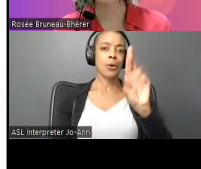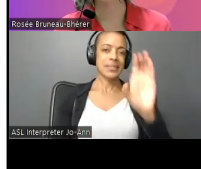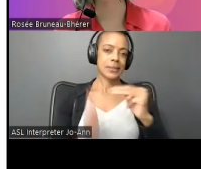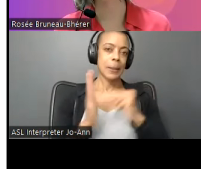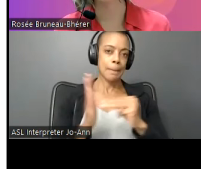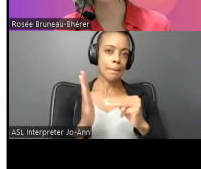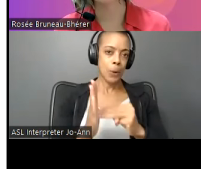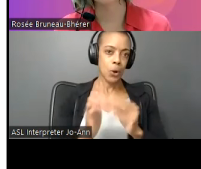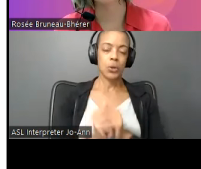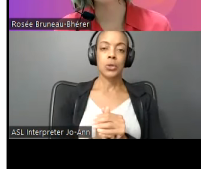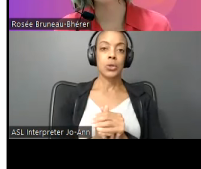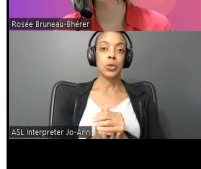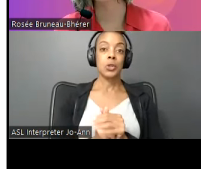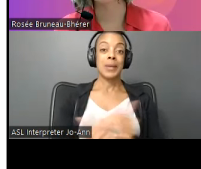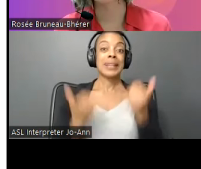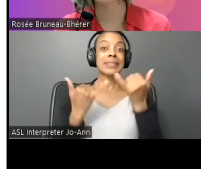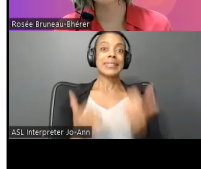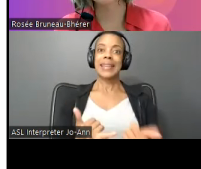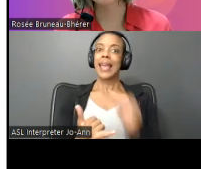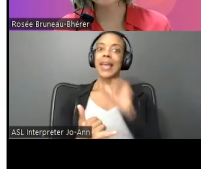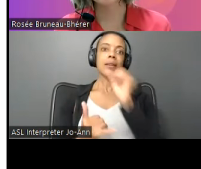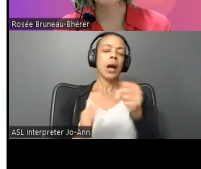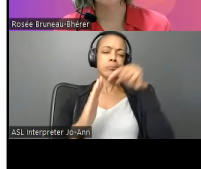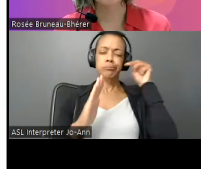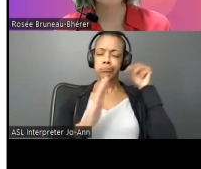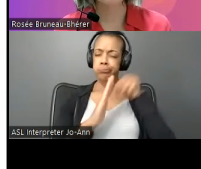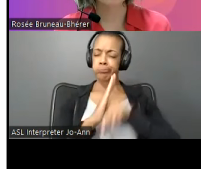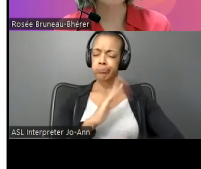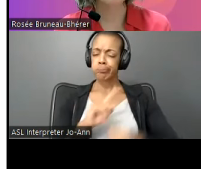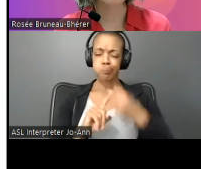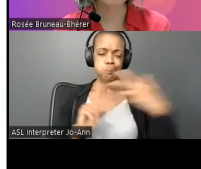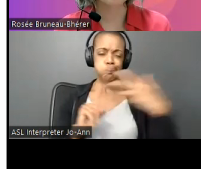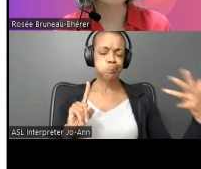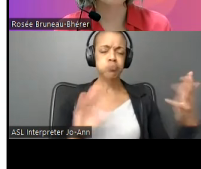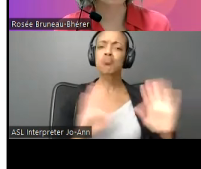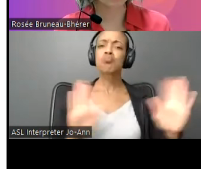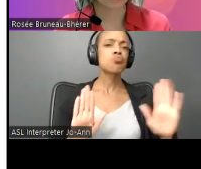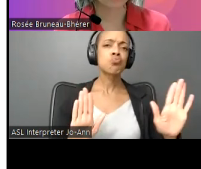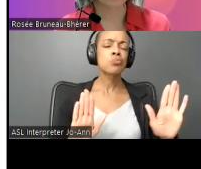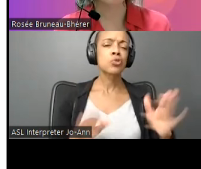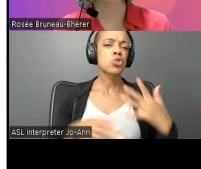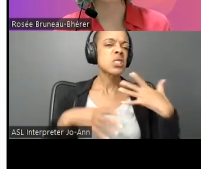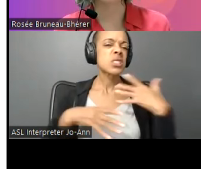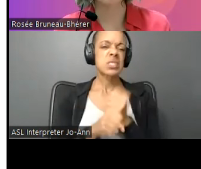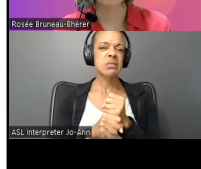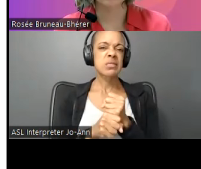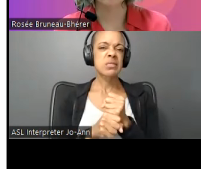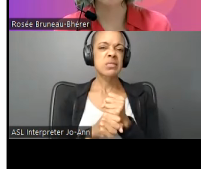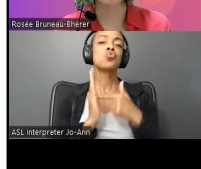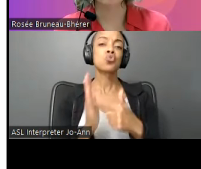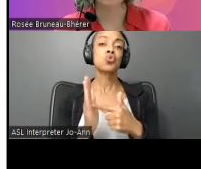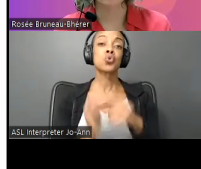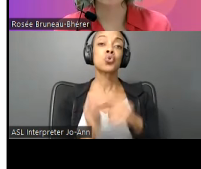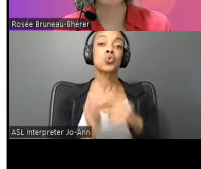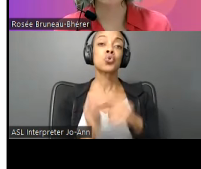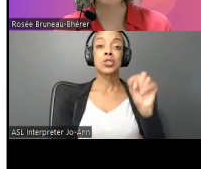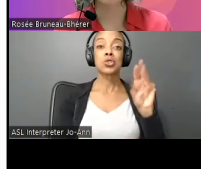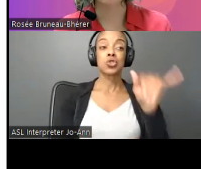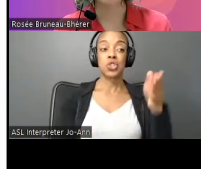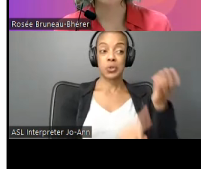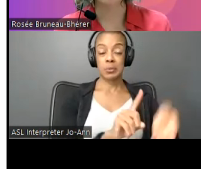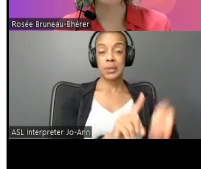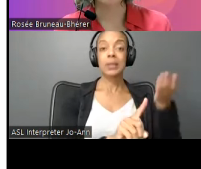an exhaustive overview of the approach, but we're trying to show you how, with Jeremy, this model can